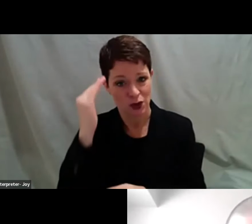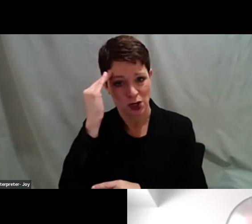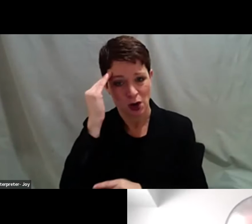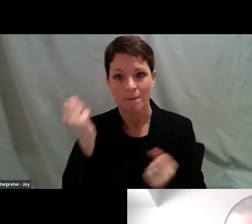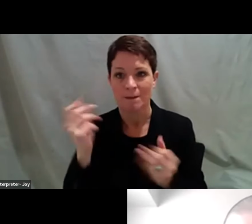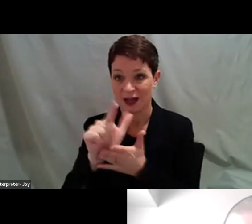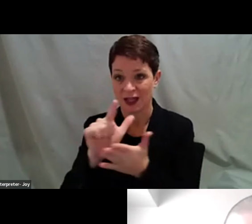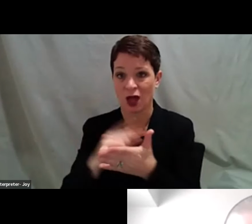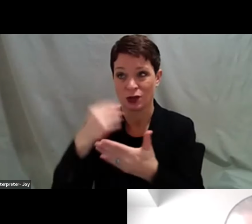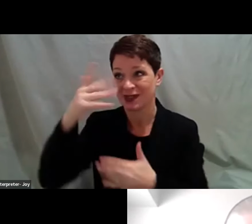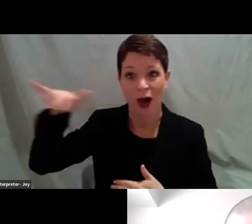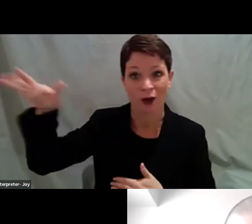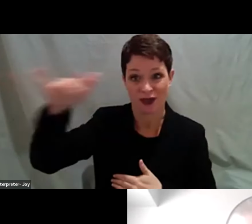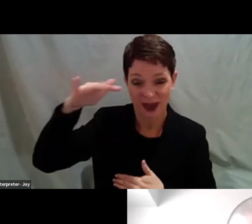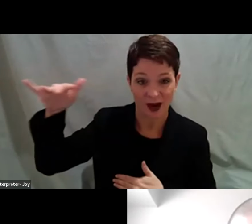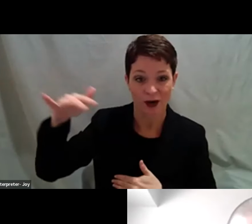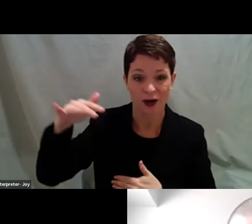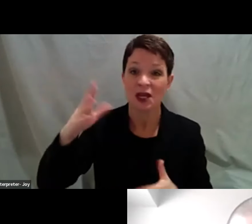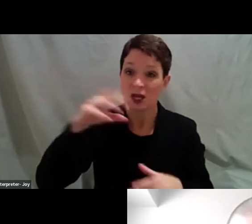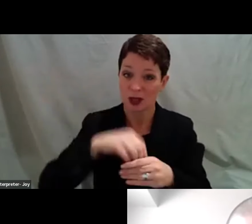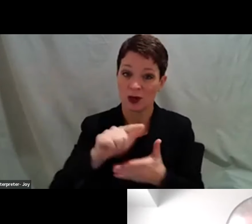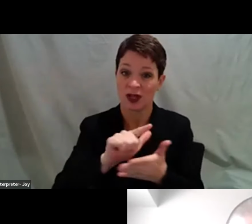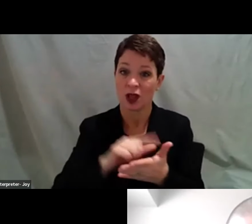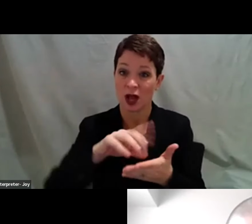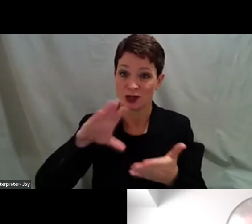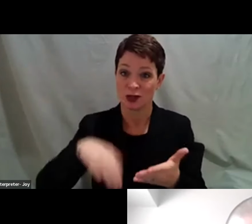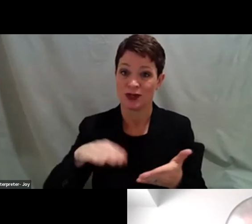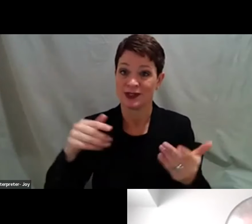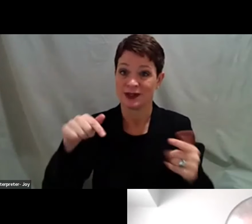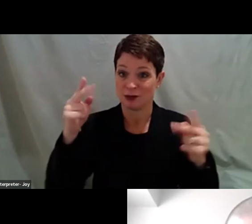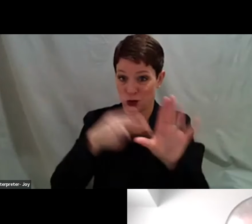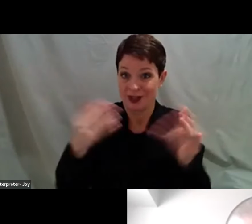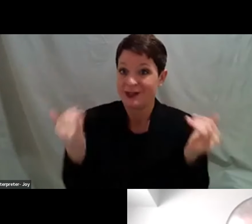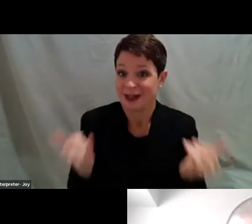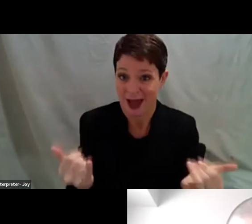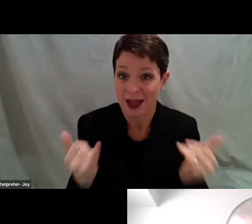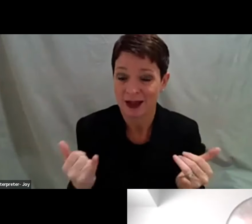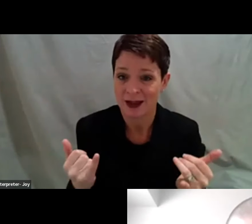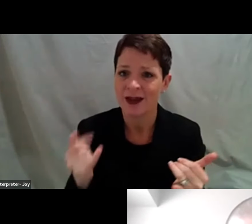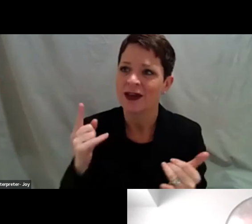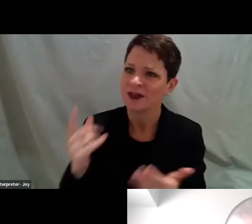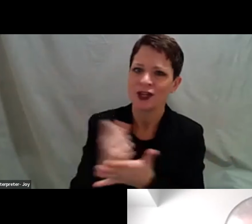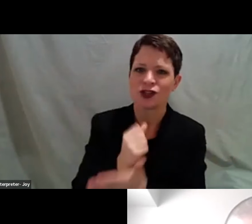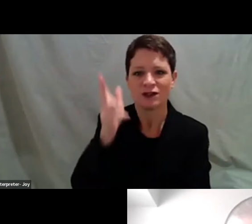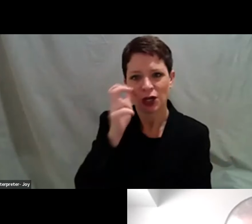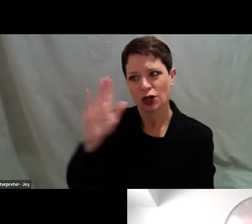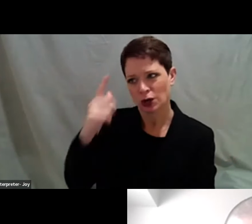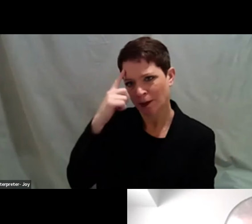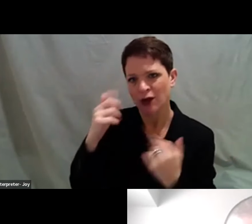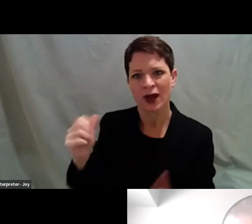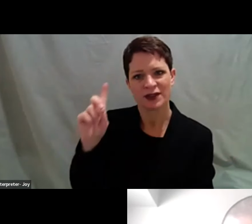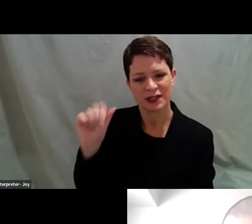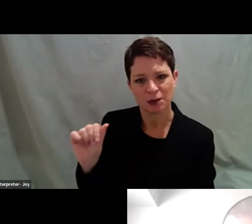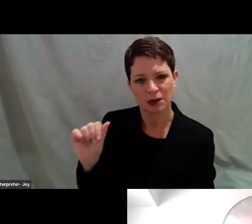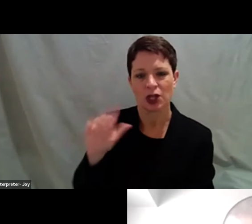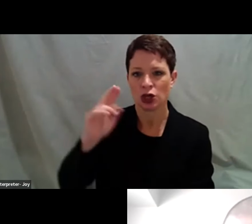students out there, including perhaps law students on this call, who deserve to hear that their mental health disabilities